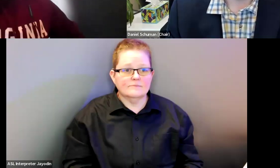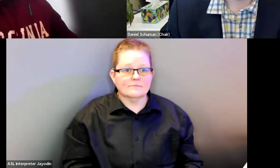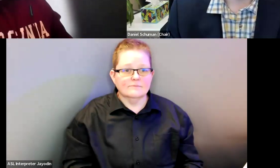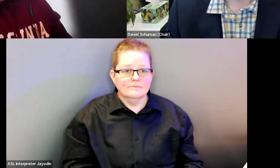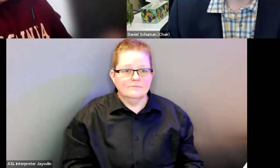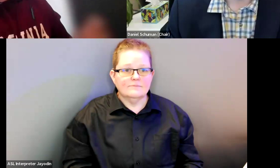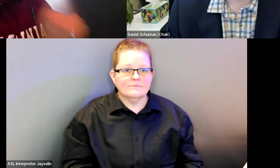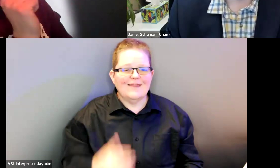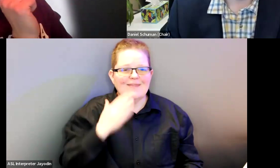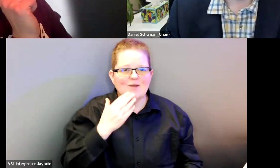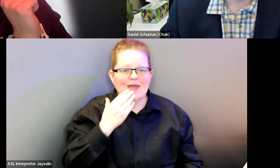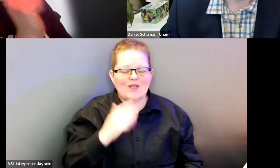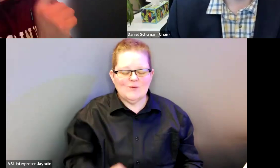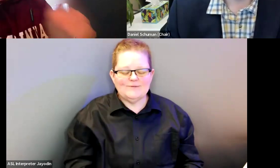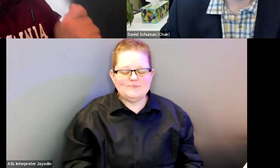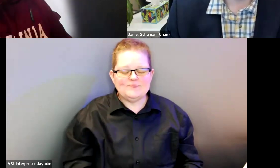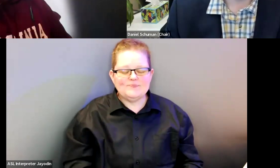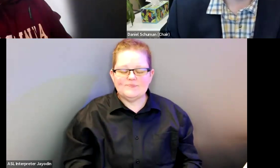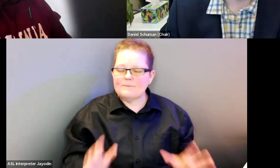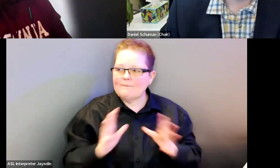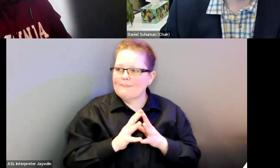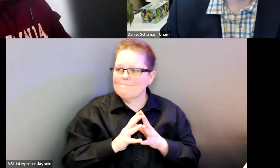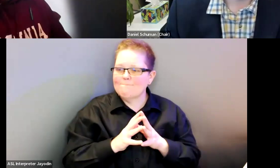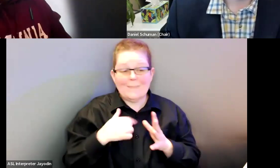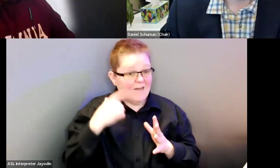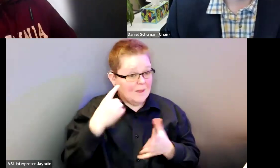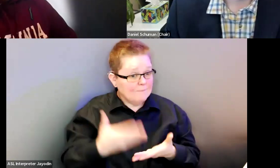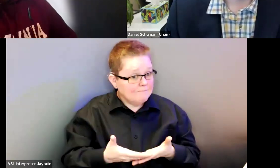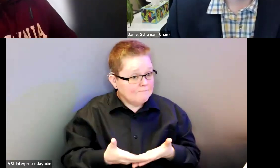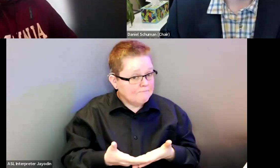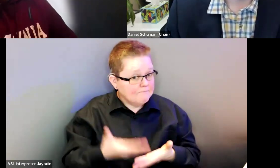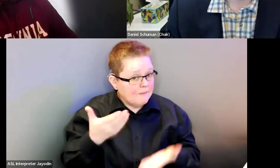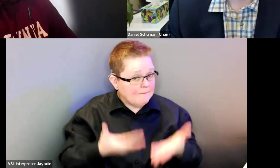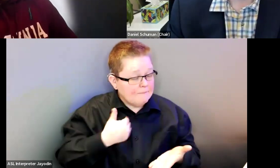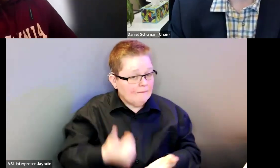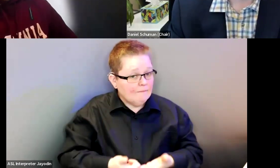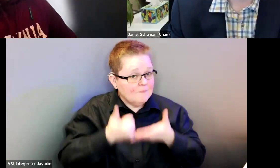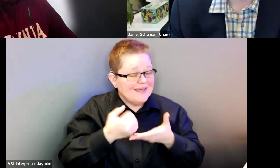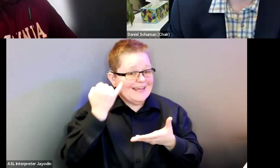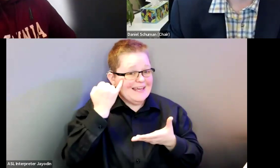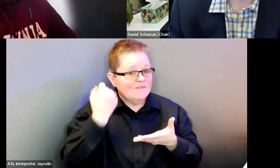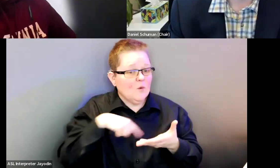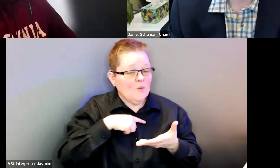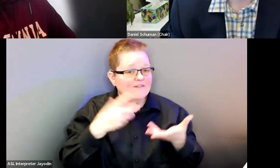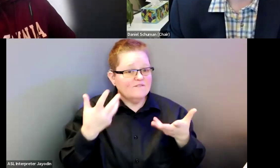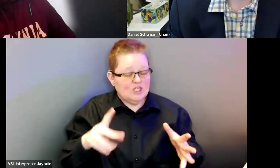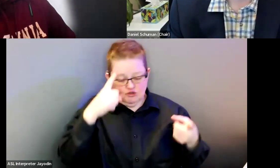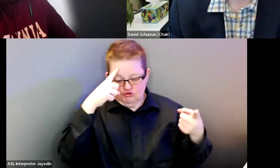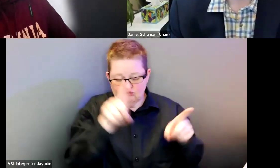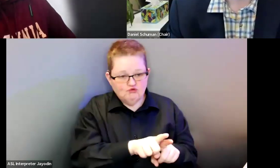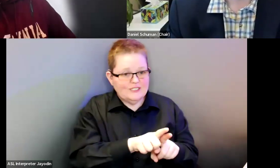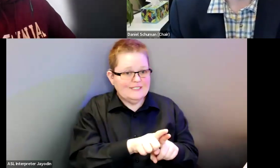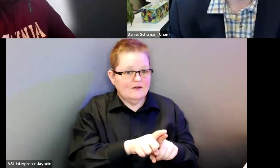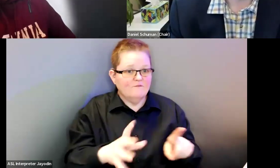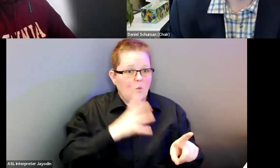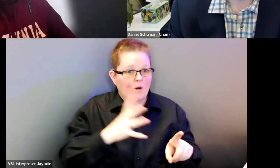Thank you. I thought it might be helpful once we formalize and agree on our evaluation